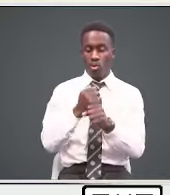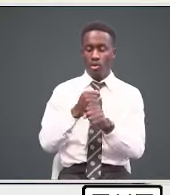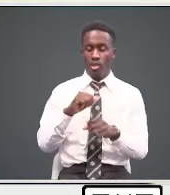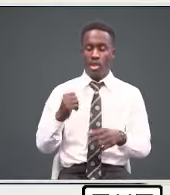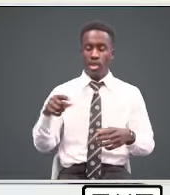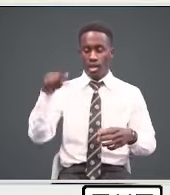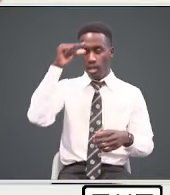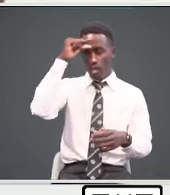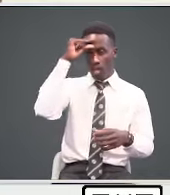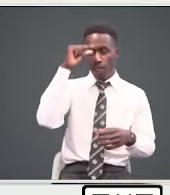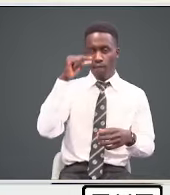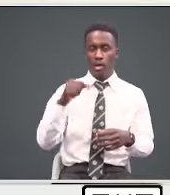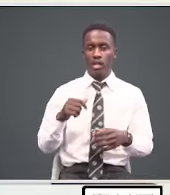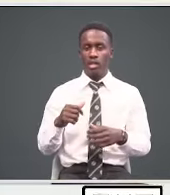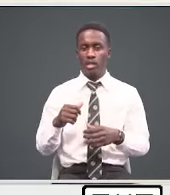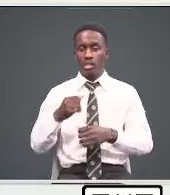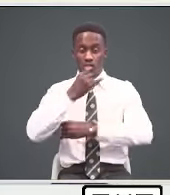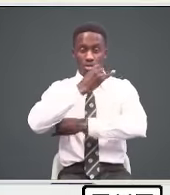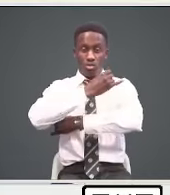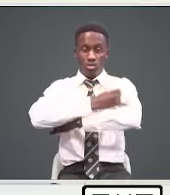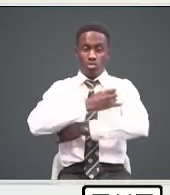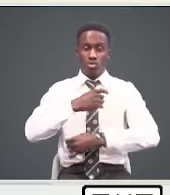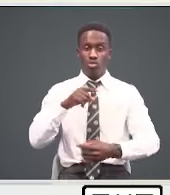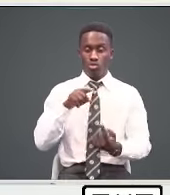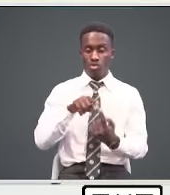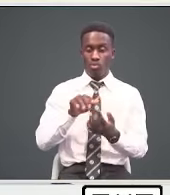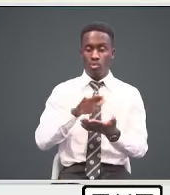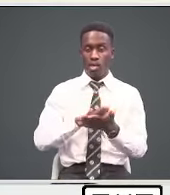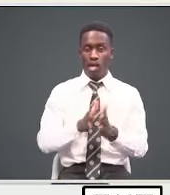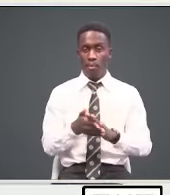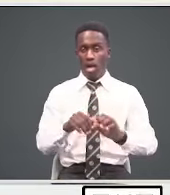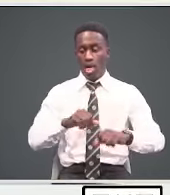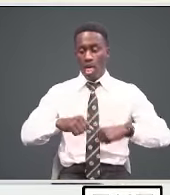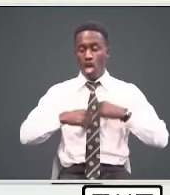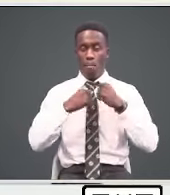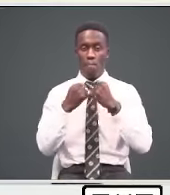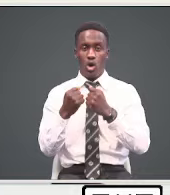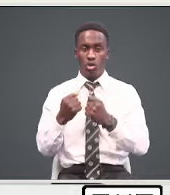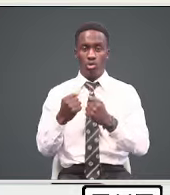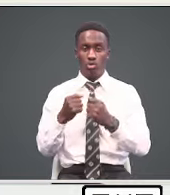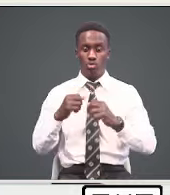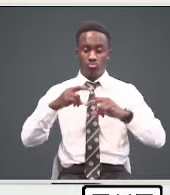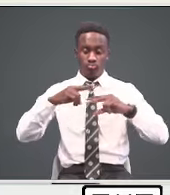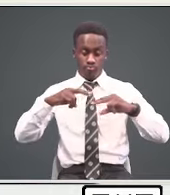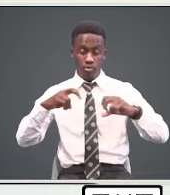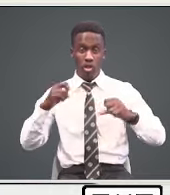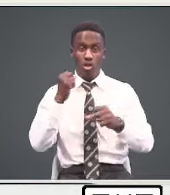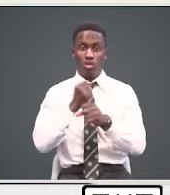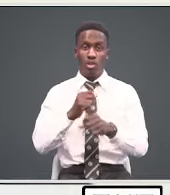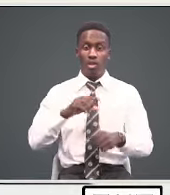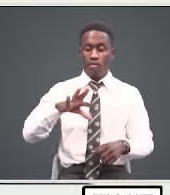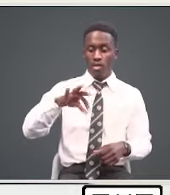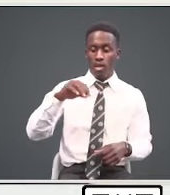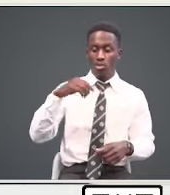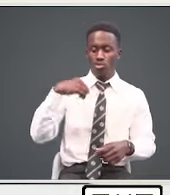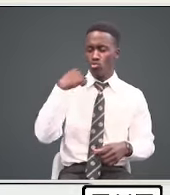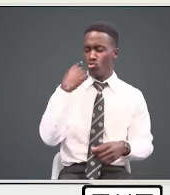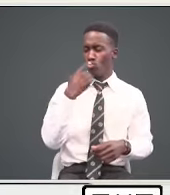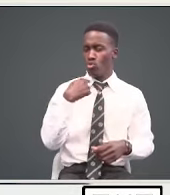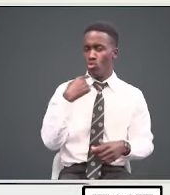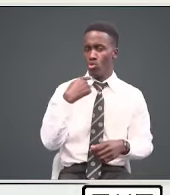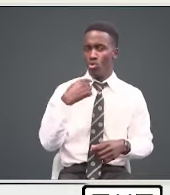government agencies to see that we are able to, you know, to do some investigations and to find out